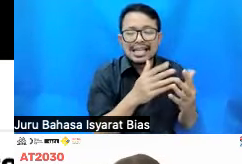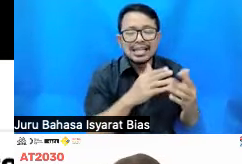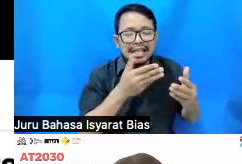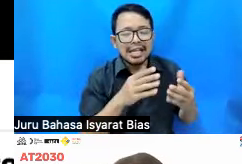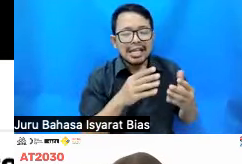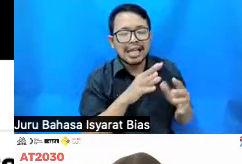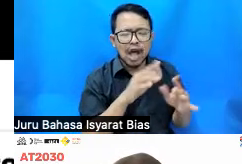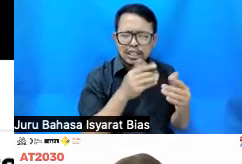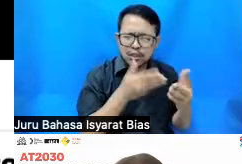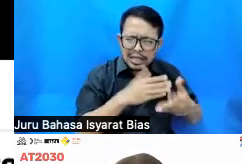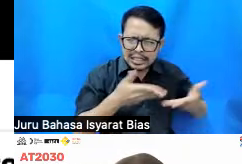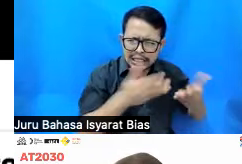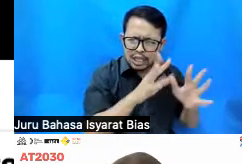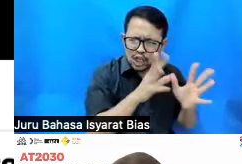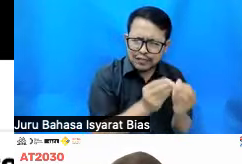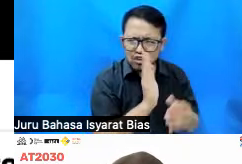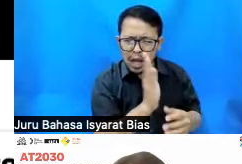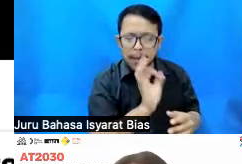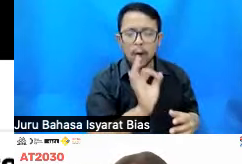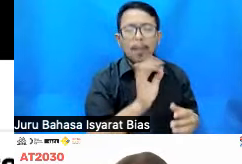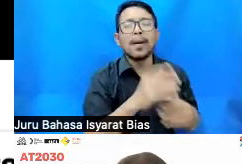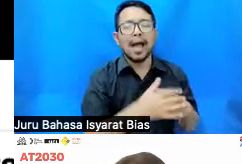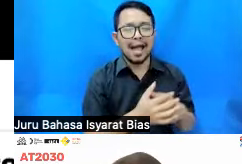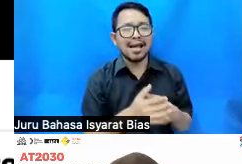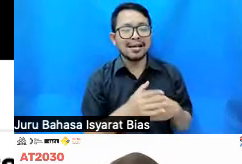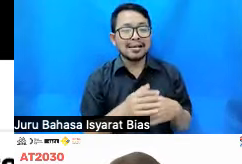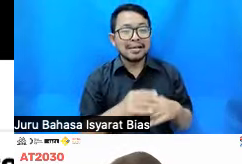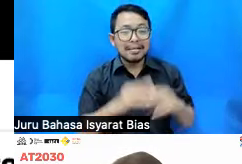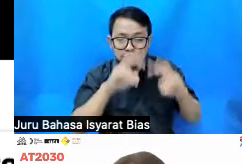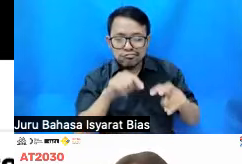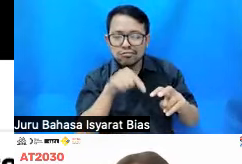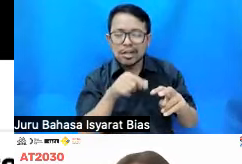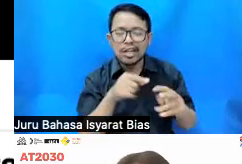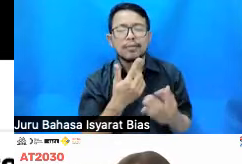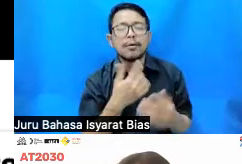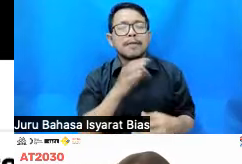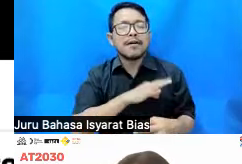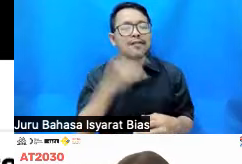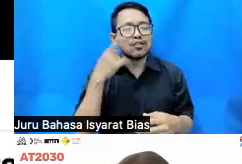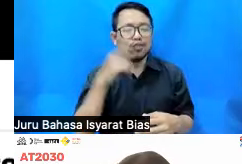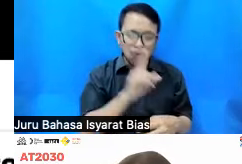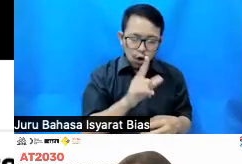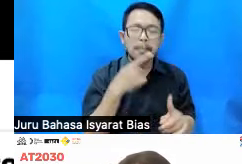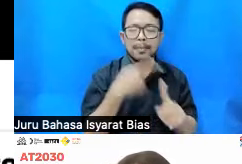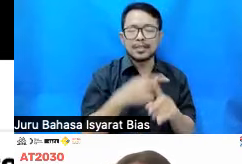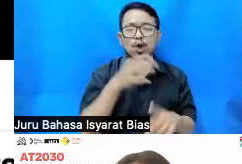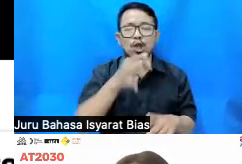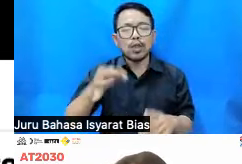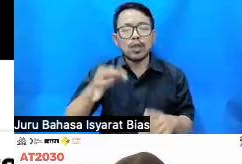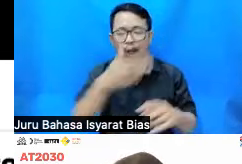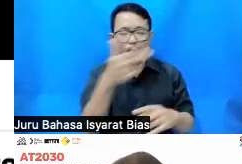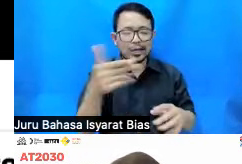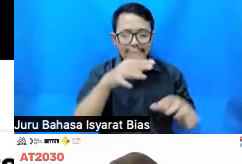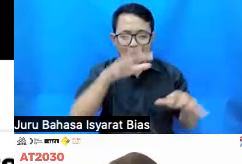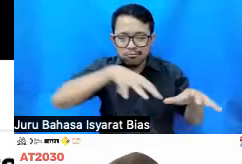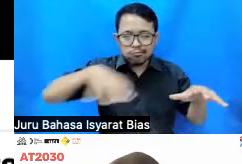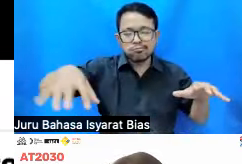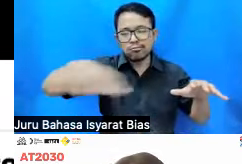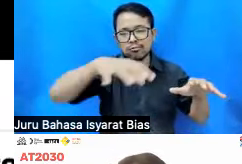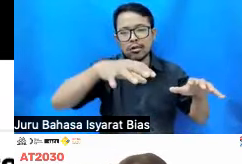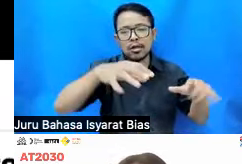and useful for Solo and cities across Indonesia, they're also going to have global impact and be shared with other cities